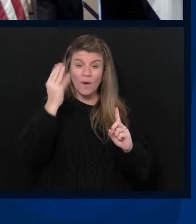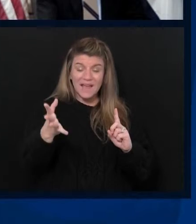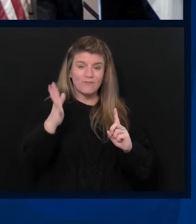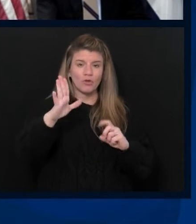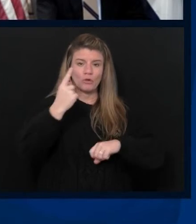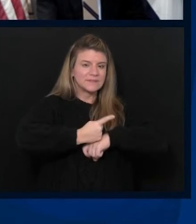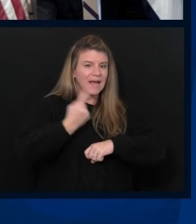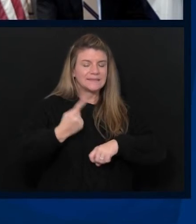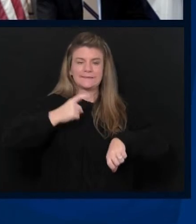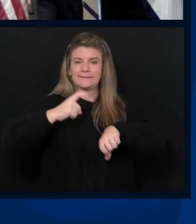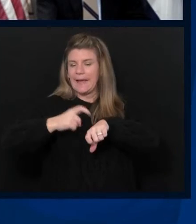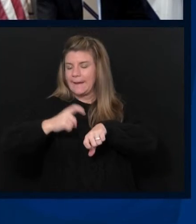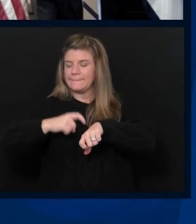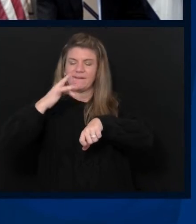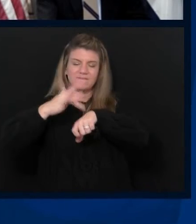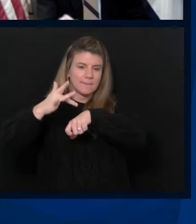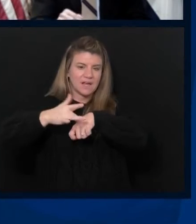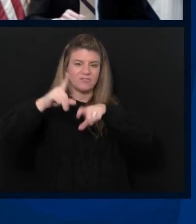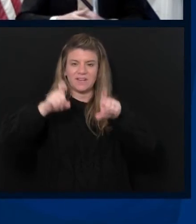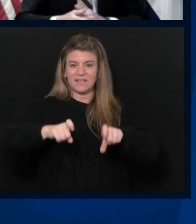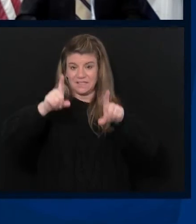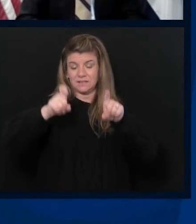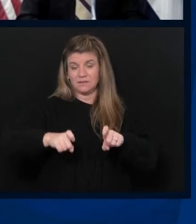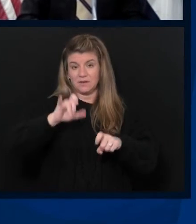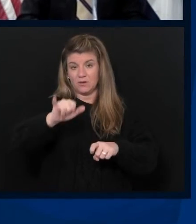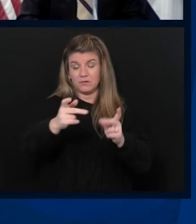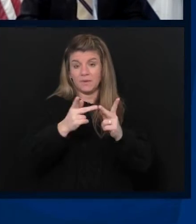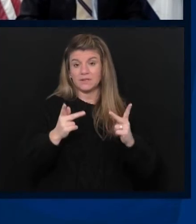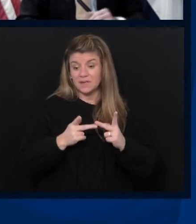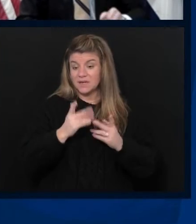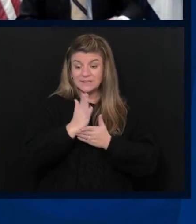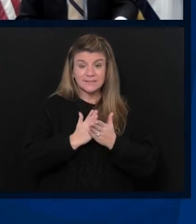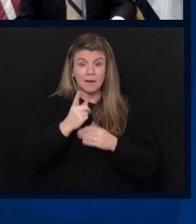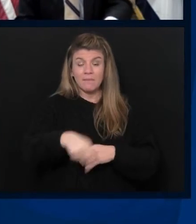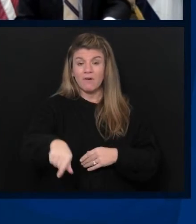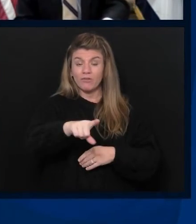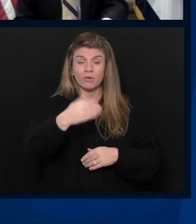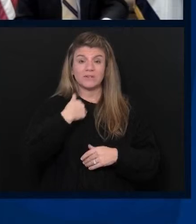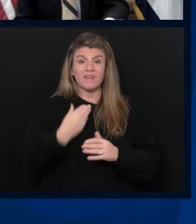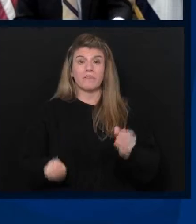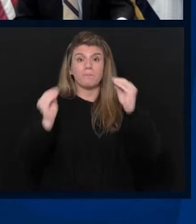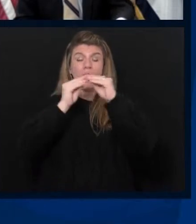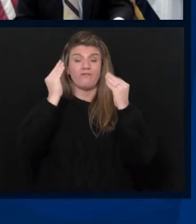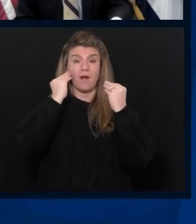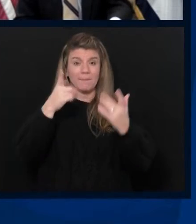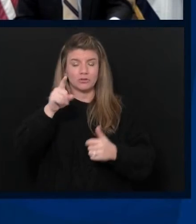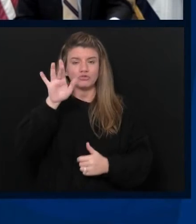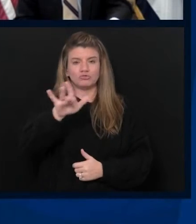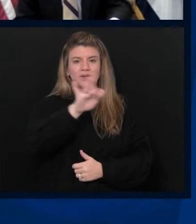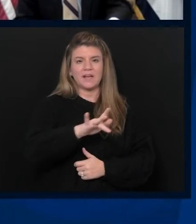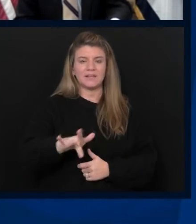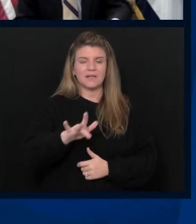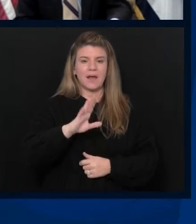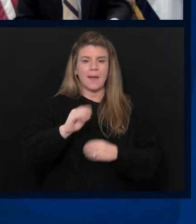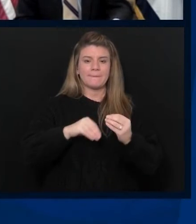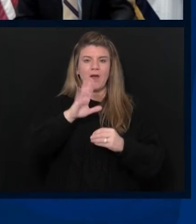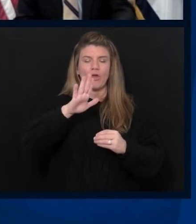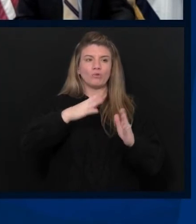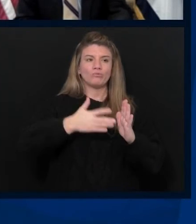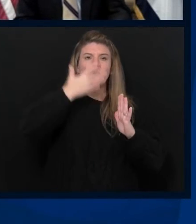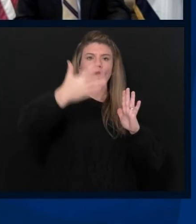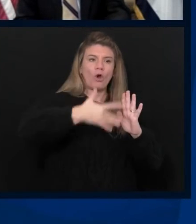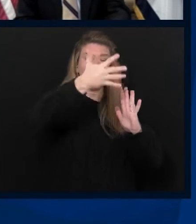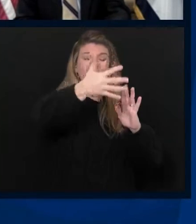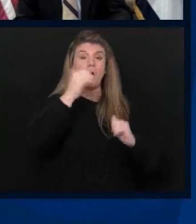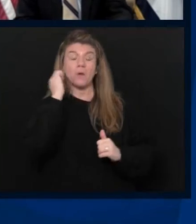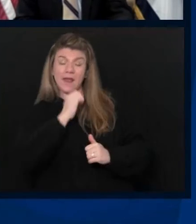and availability of testing. Again, some of these have additional information as you touch those with regard to recurring events or daily